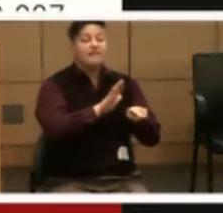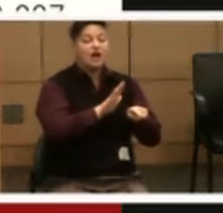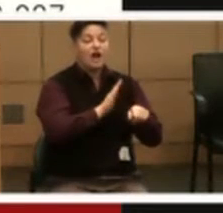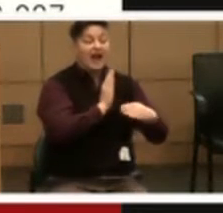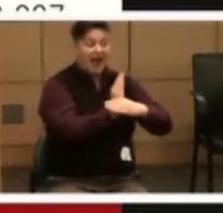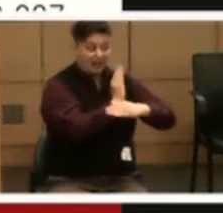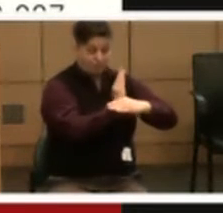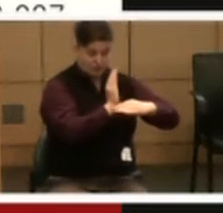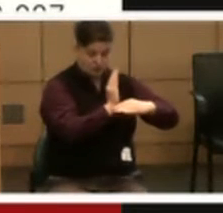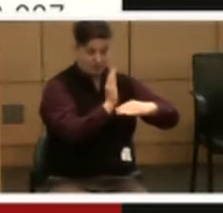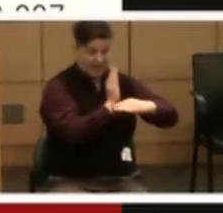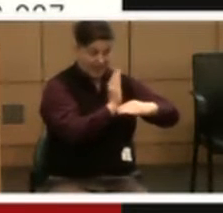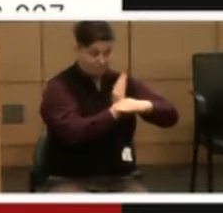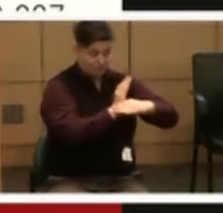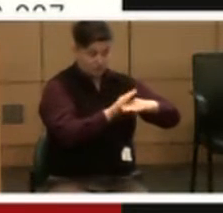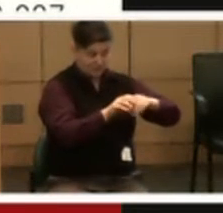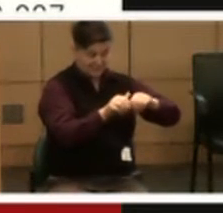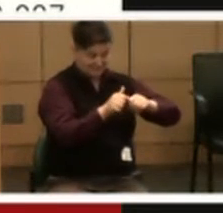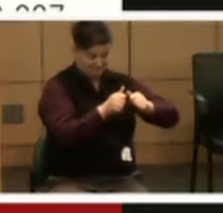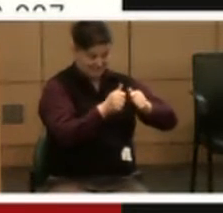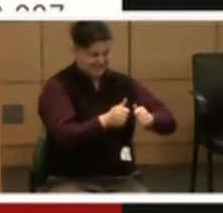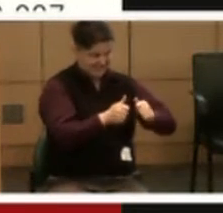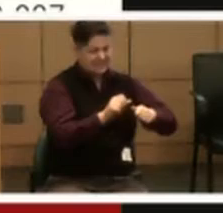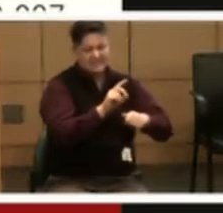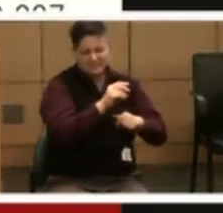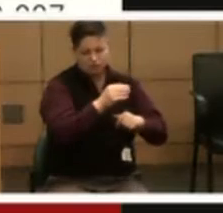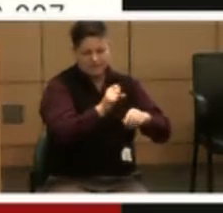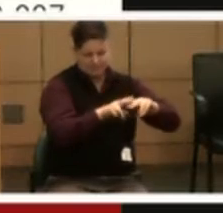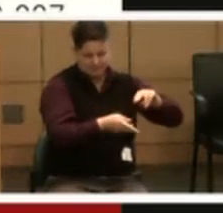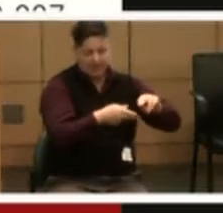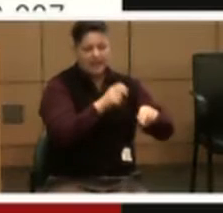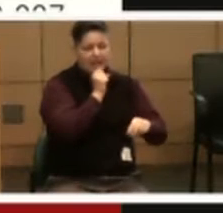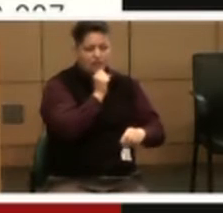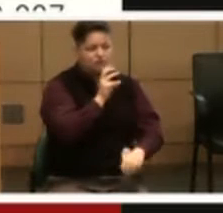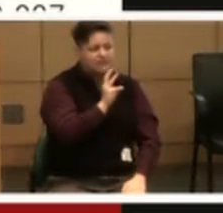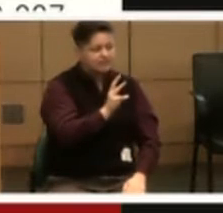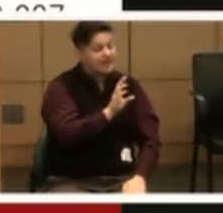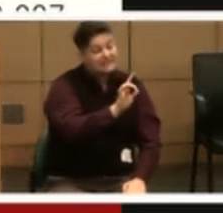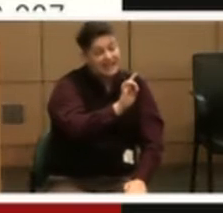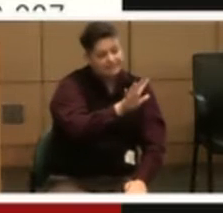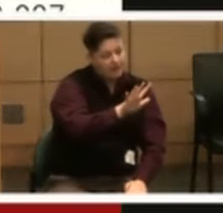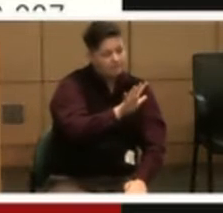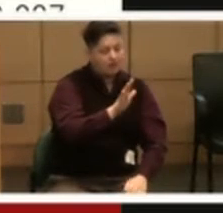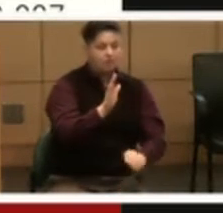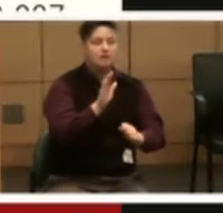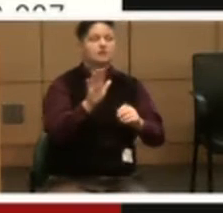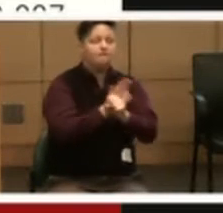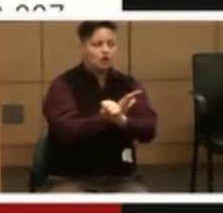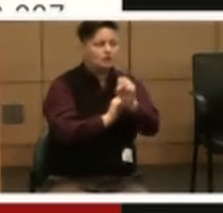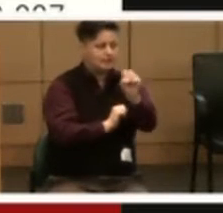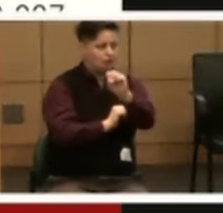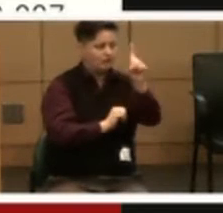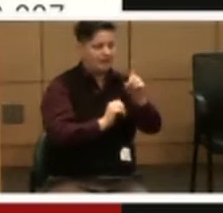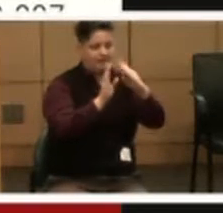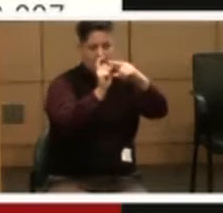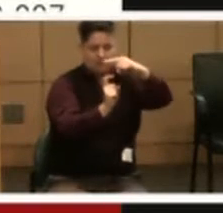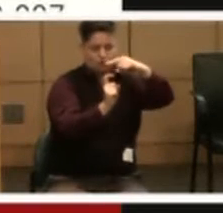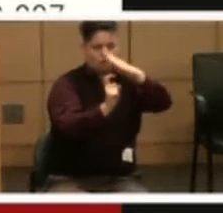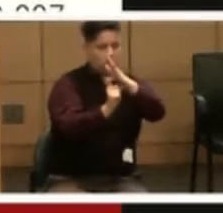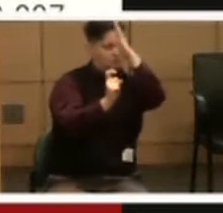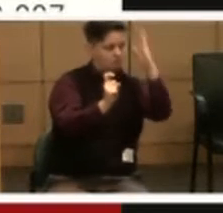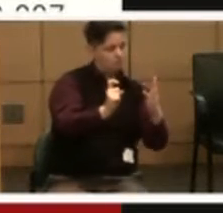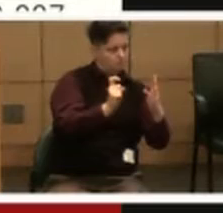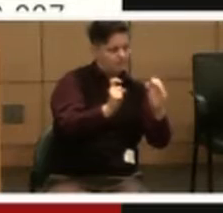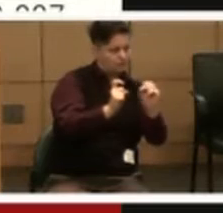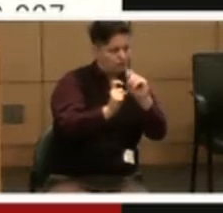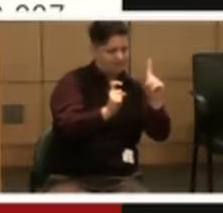decrease at age 6 was, you know, their average score was 85. That's a full standard deviation below the mean.